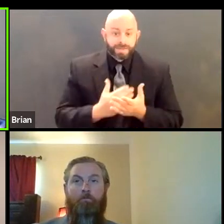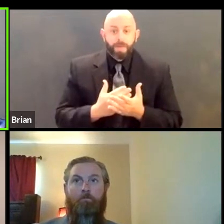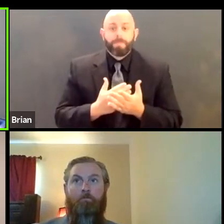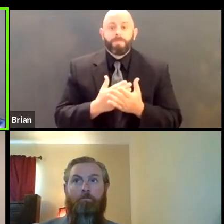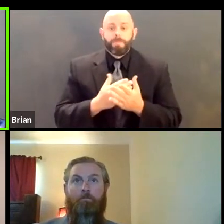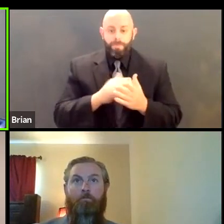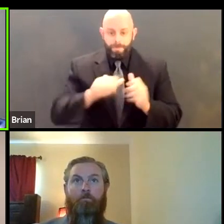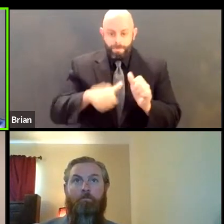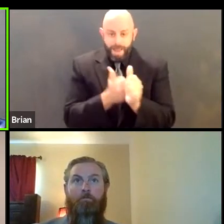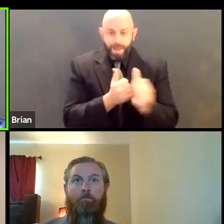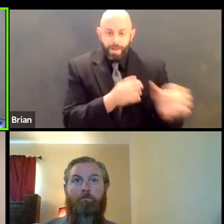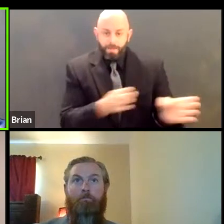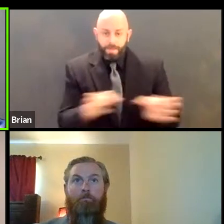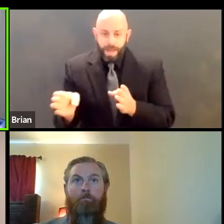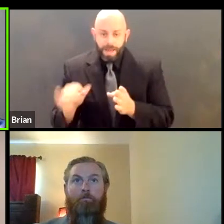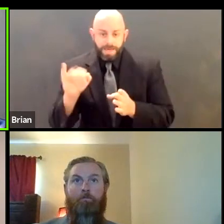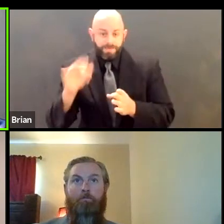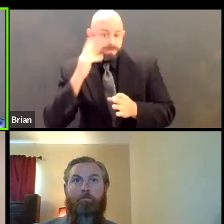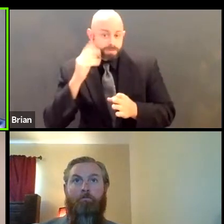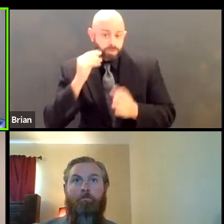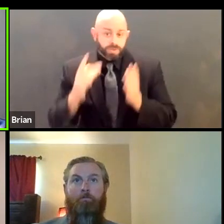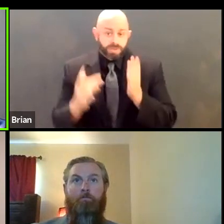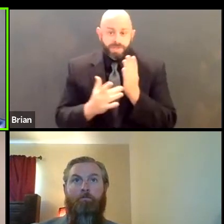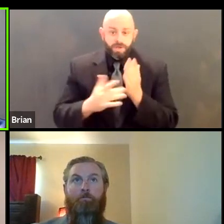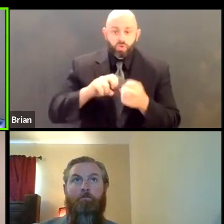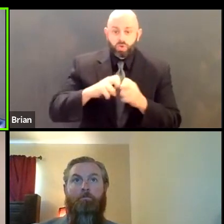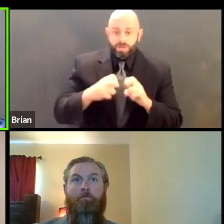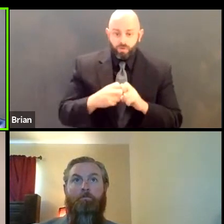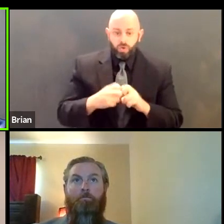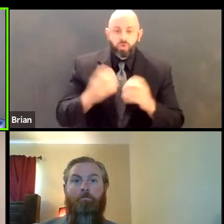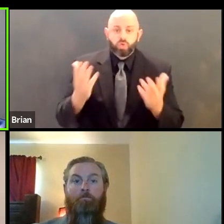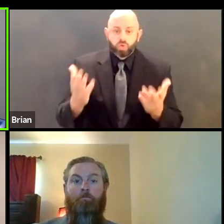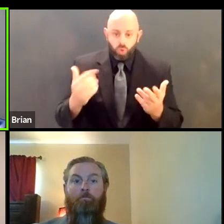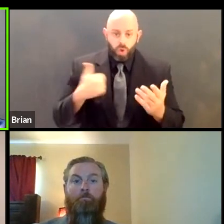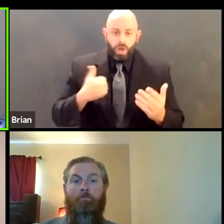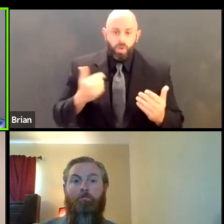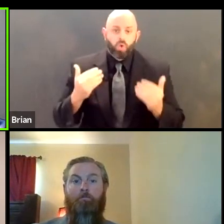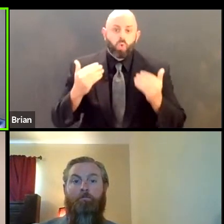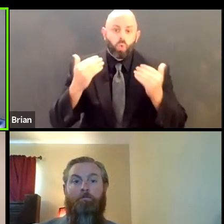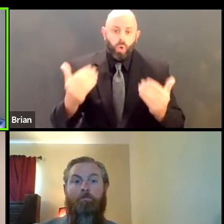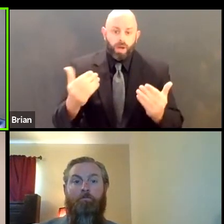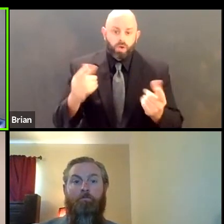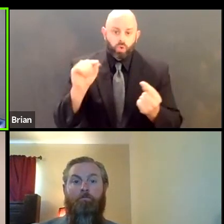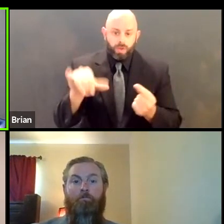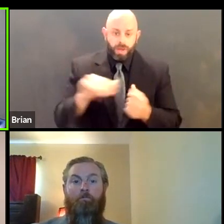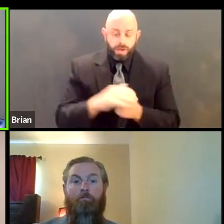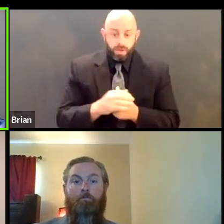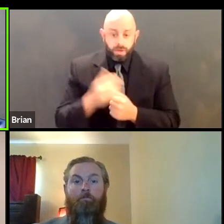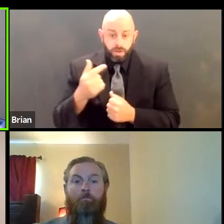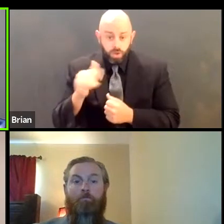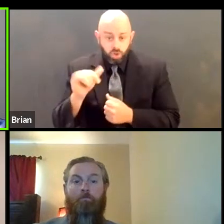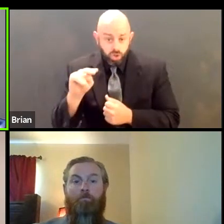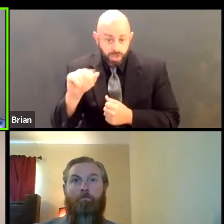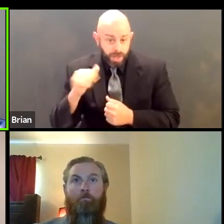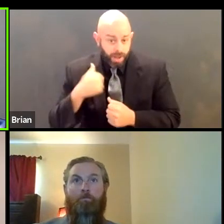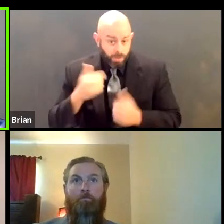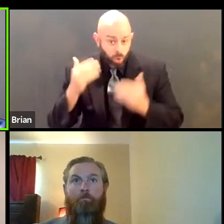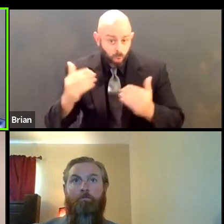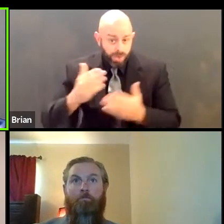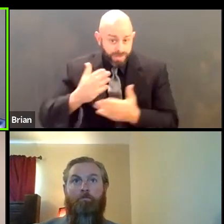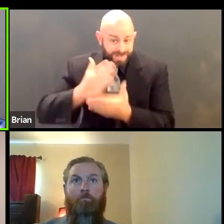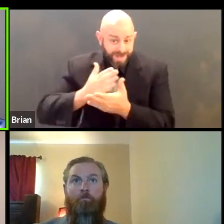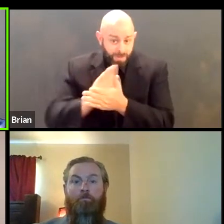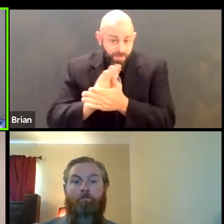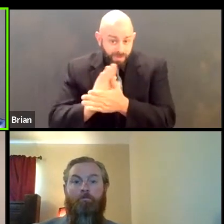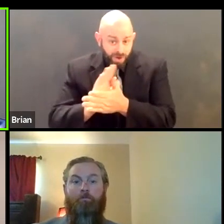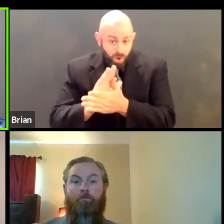in case we ran into any technical difficulties today. So I'm going to go ahead and do that. So Gina, I'm going to go ahead and stop your video. And if I can